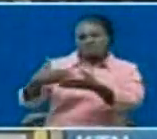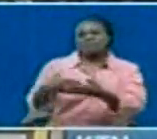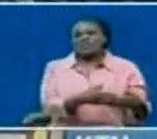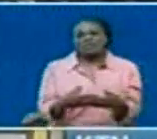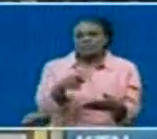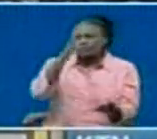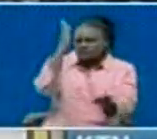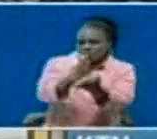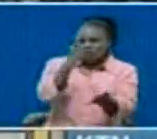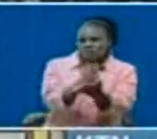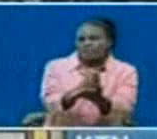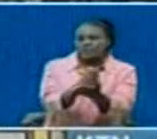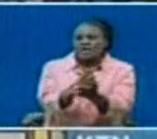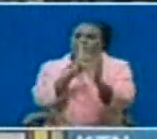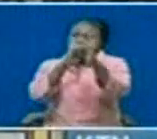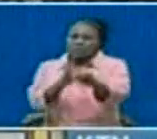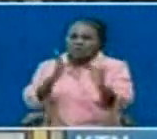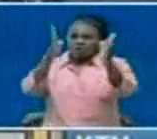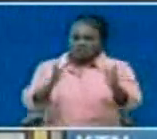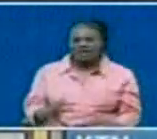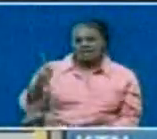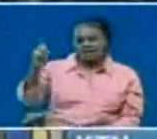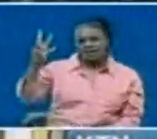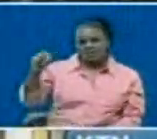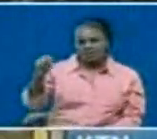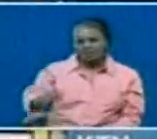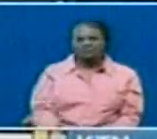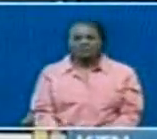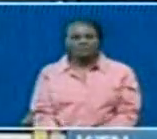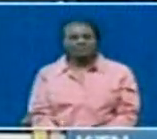she was so sure. Carol Nderi, KTN, Nyeri.